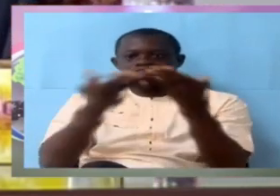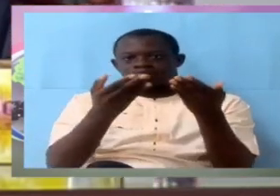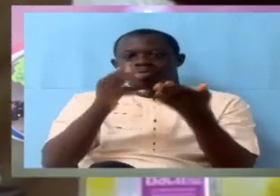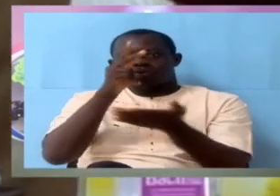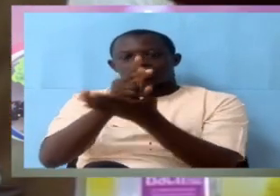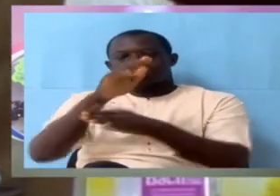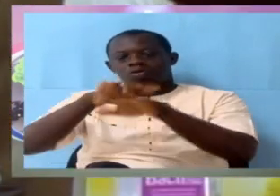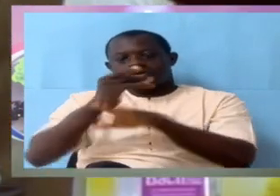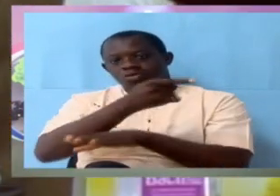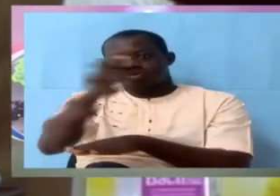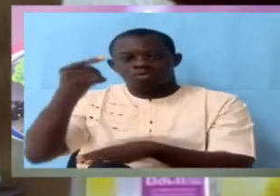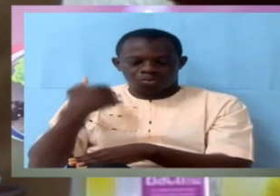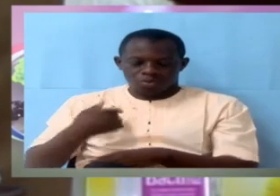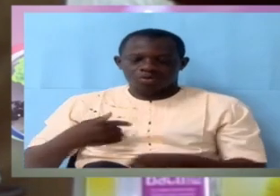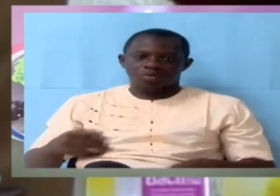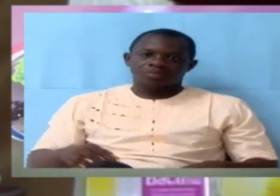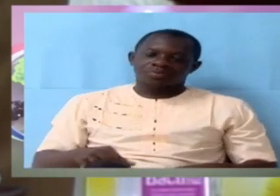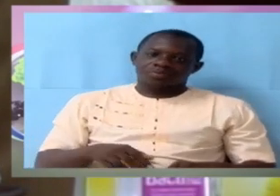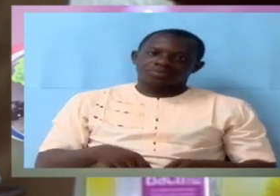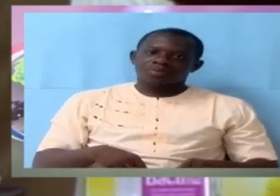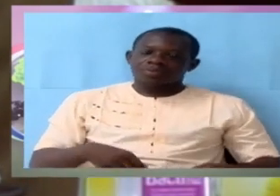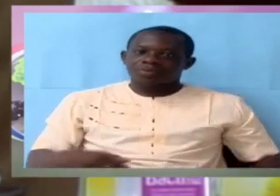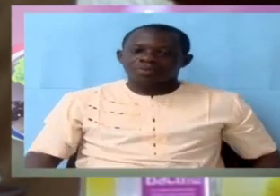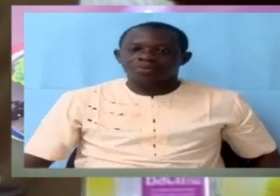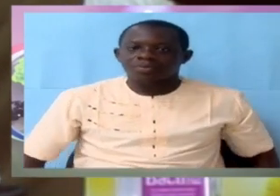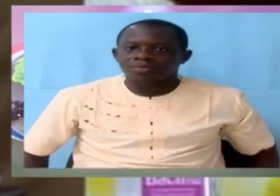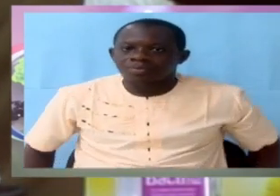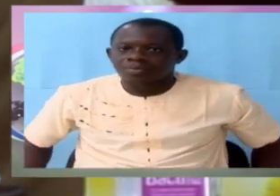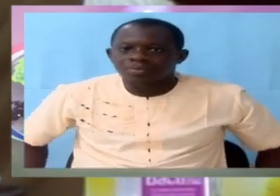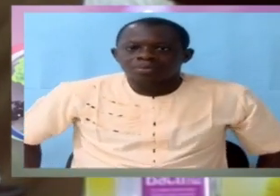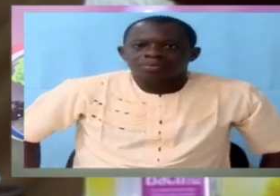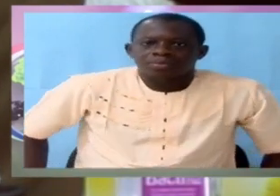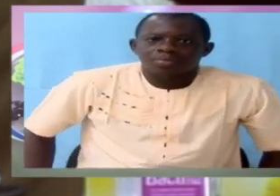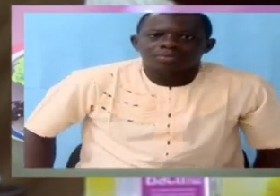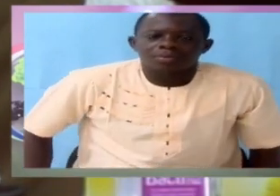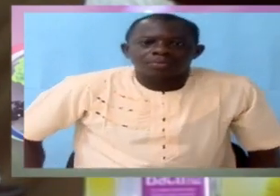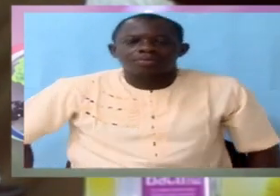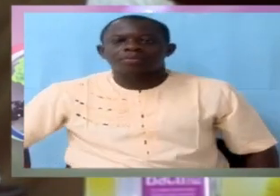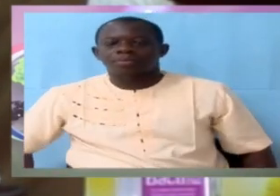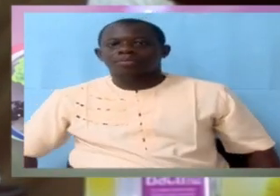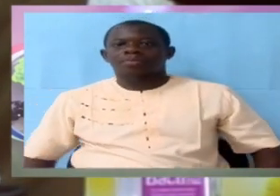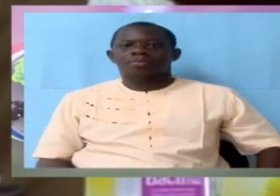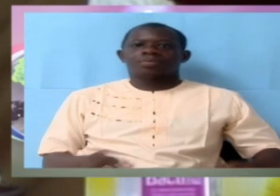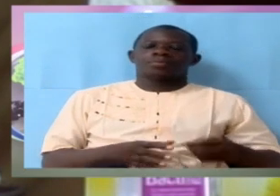you. Thank you, Counsel. First, my request granted for the